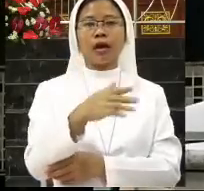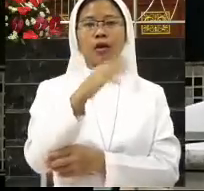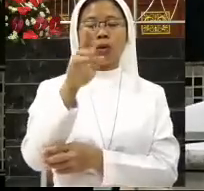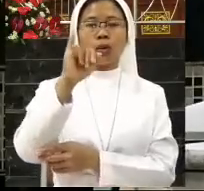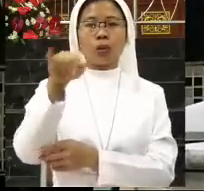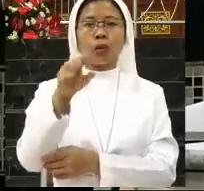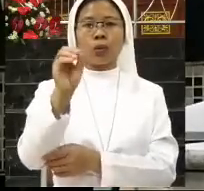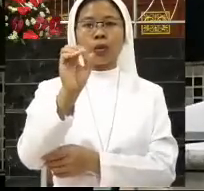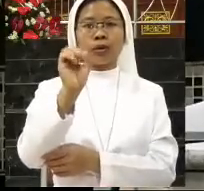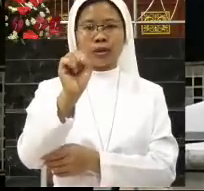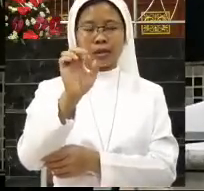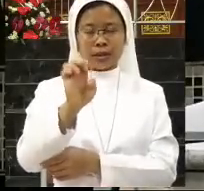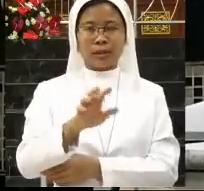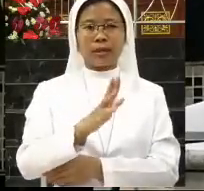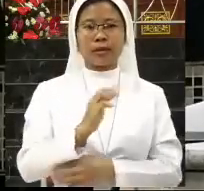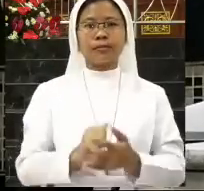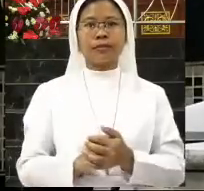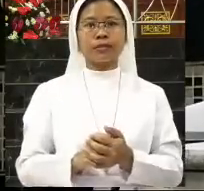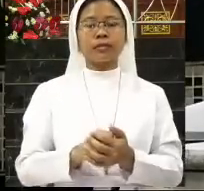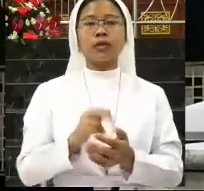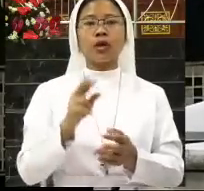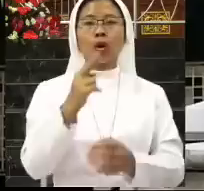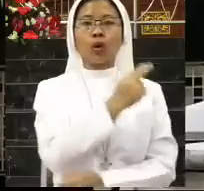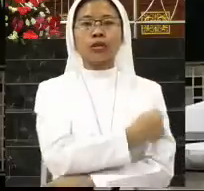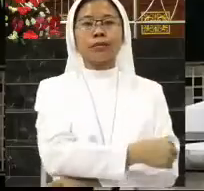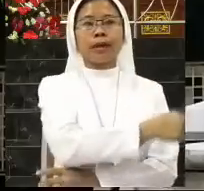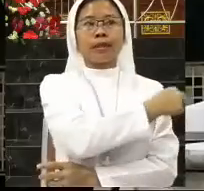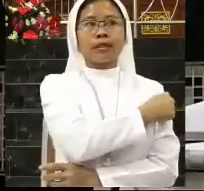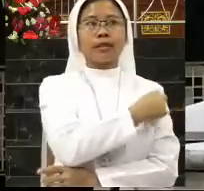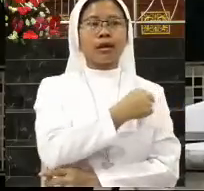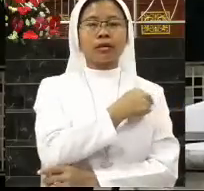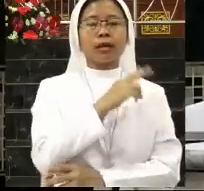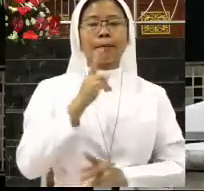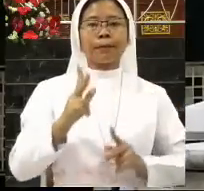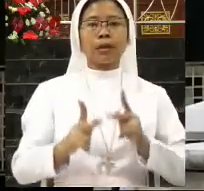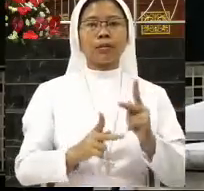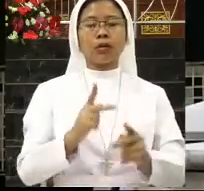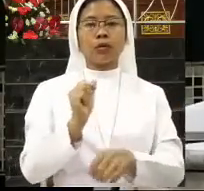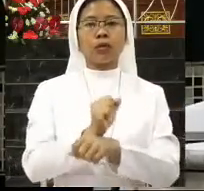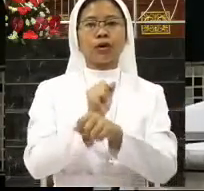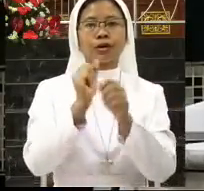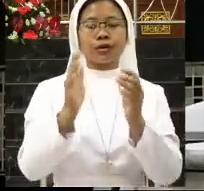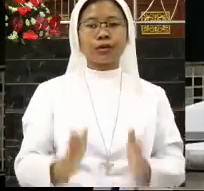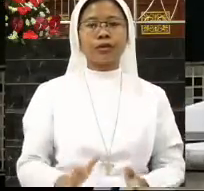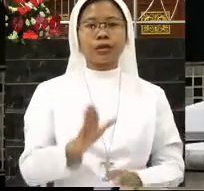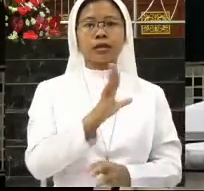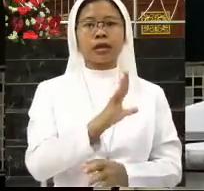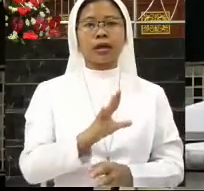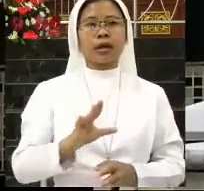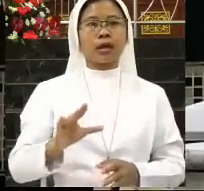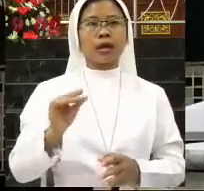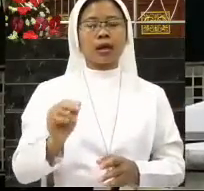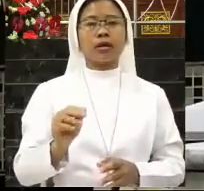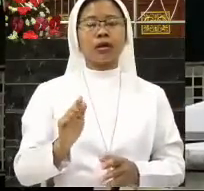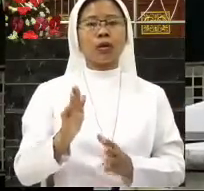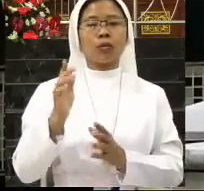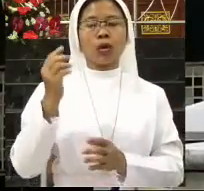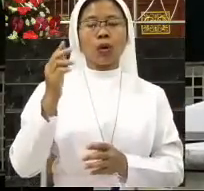representatives from Red Cross, hospitals, infirmaries, and Home for the